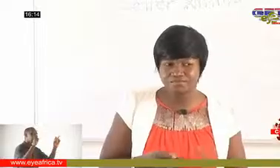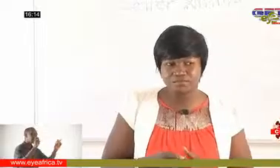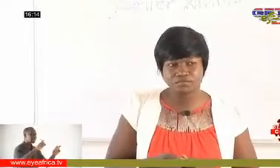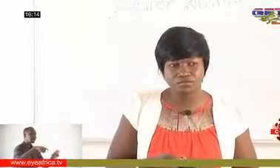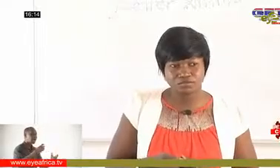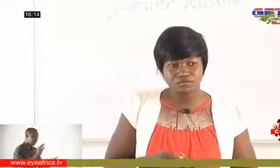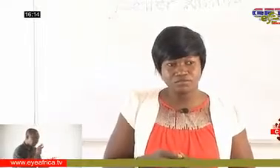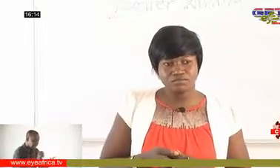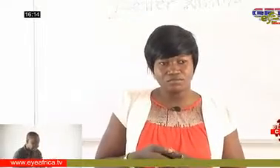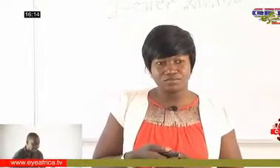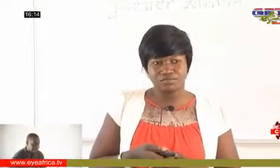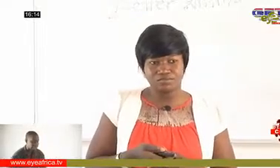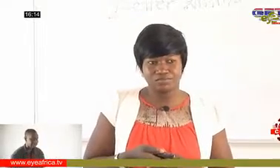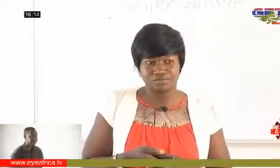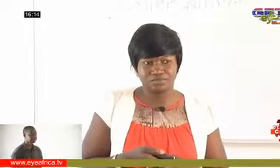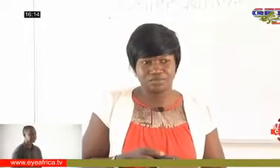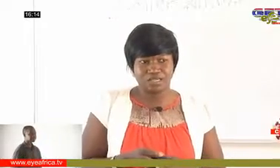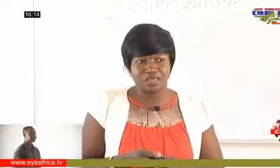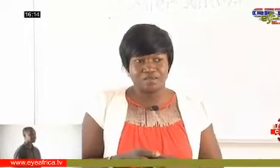topic.